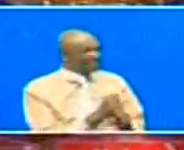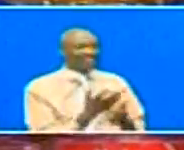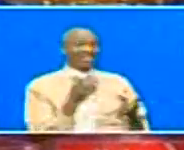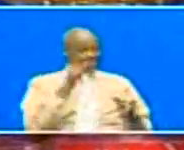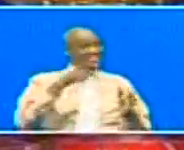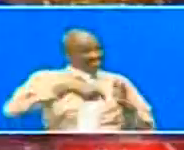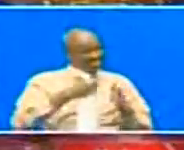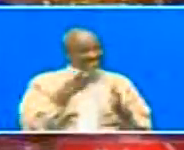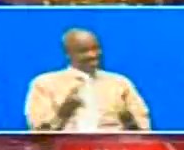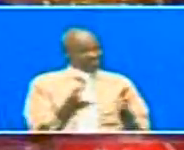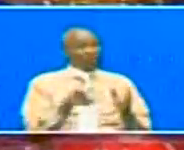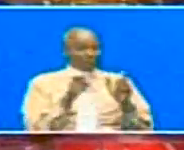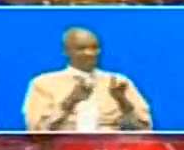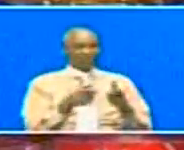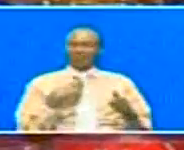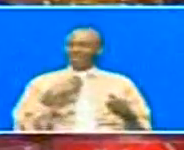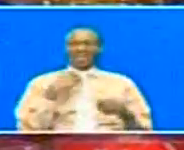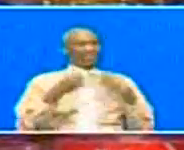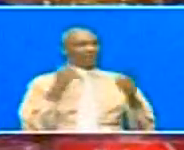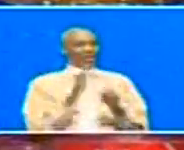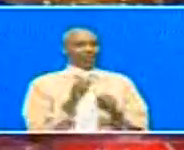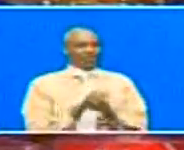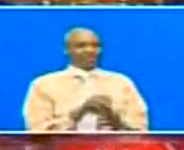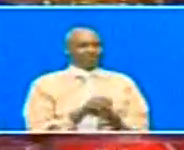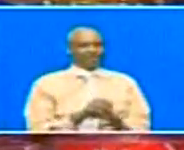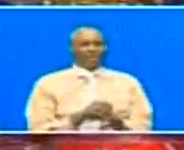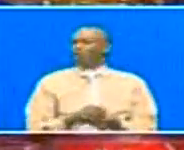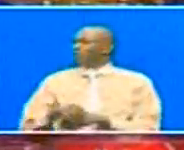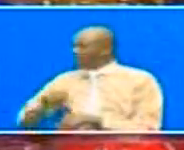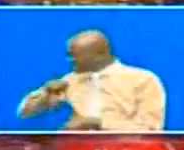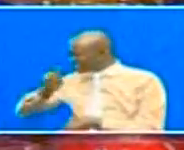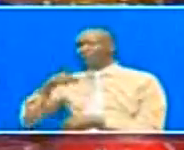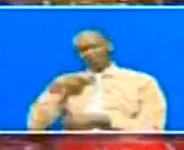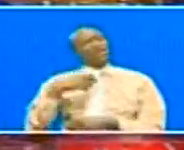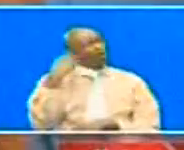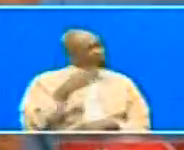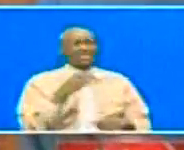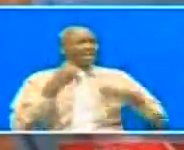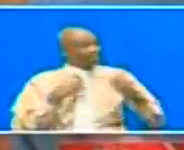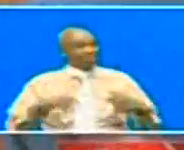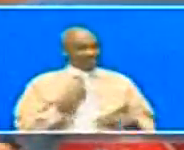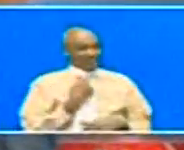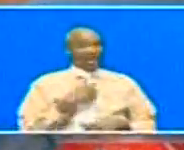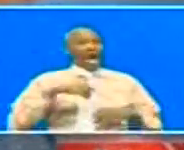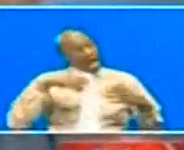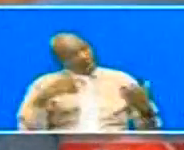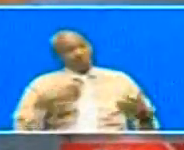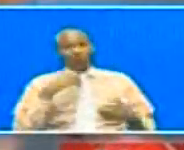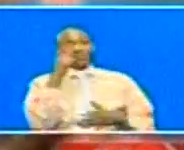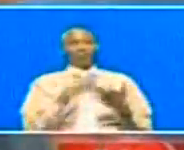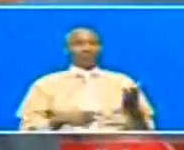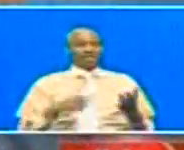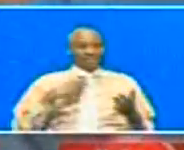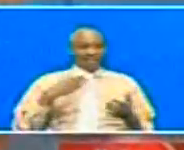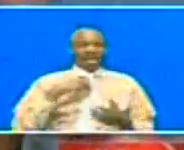Yeah. And you get paid. And I don't work anywhere. No, you say you're always having fun. Yes. I keep on asking how unwise